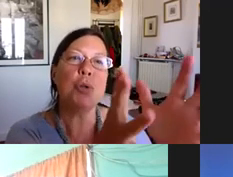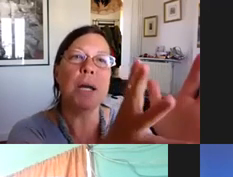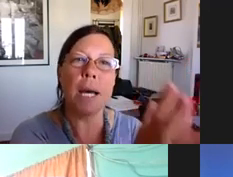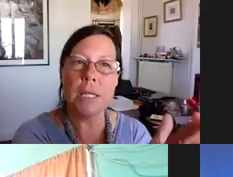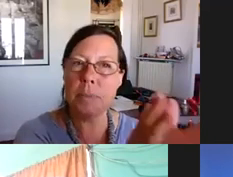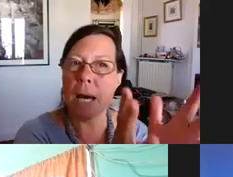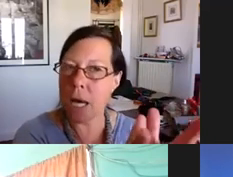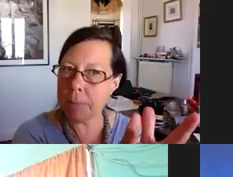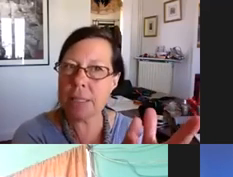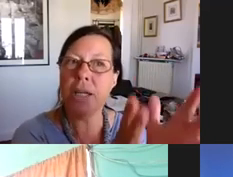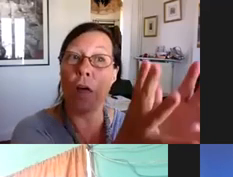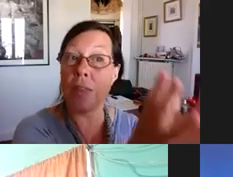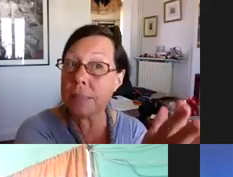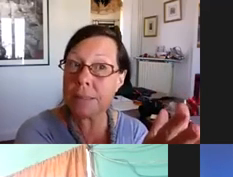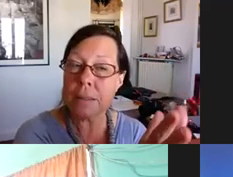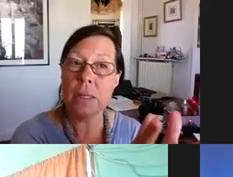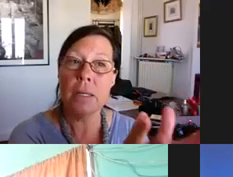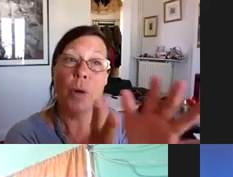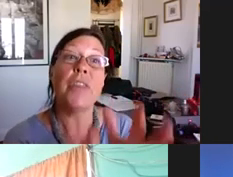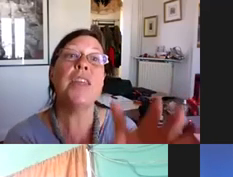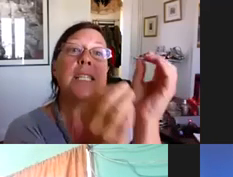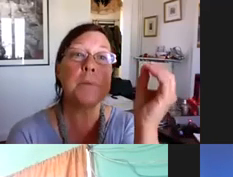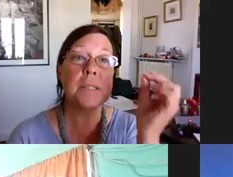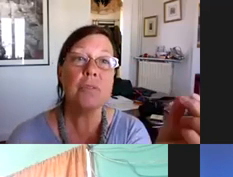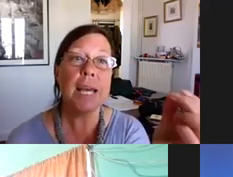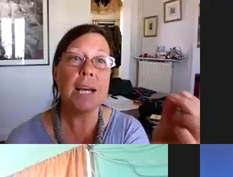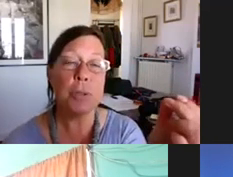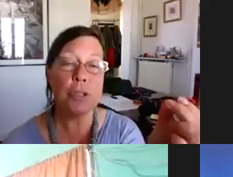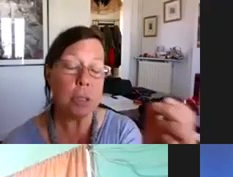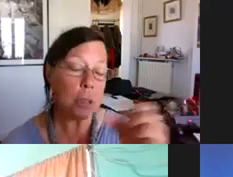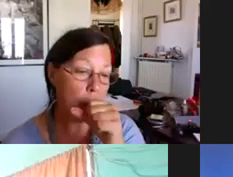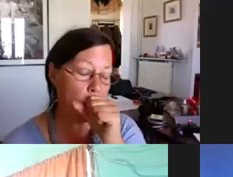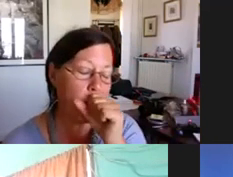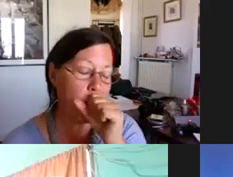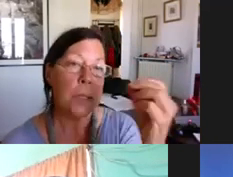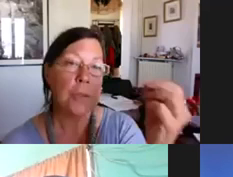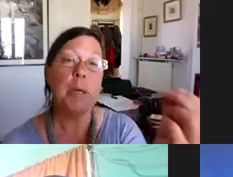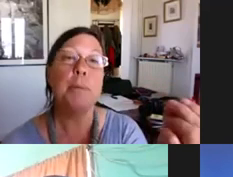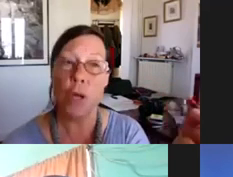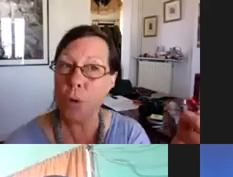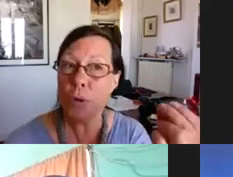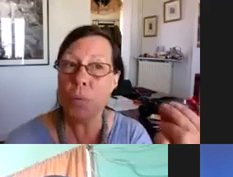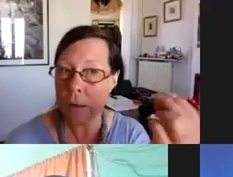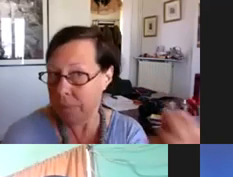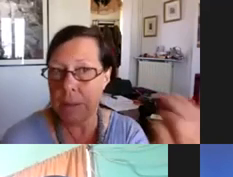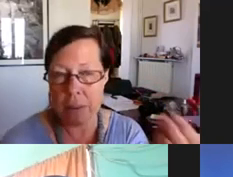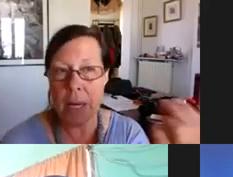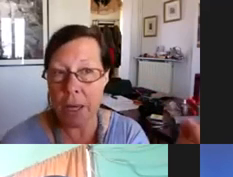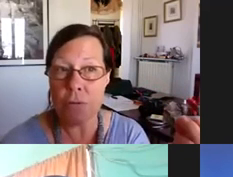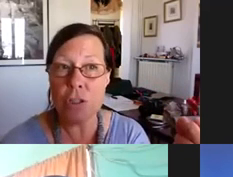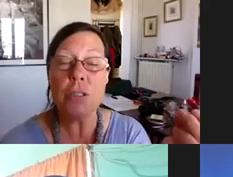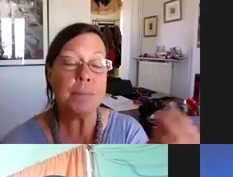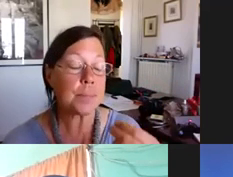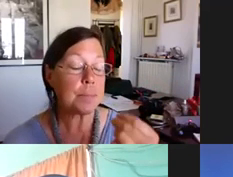quote you anonymously on this with this specific attribution. So people know you are a